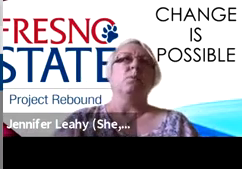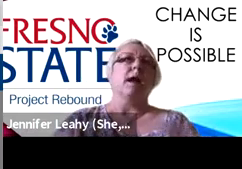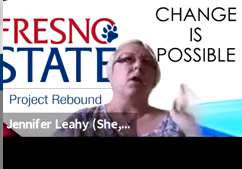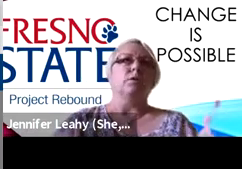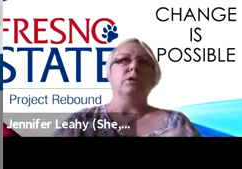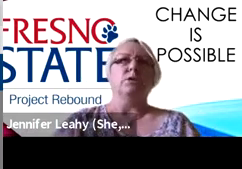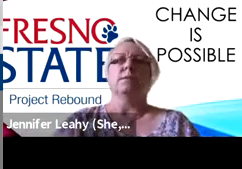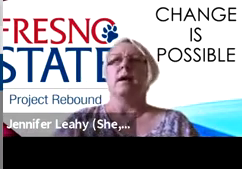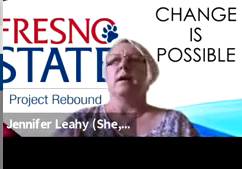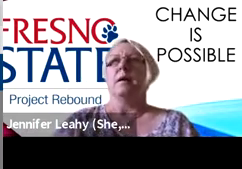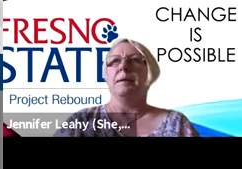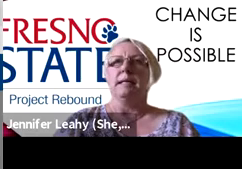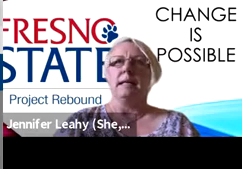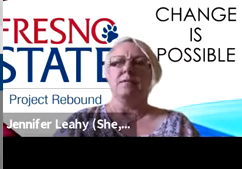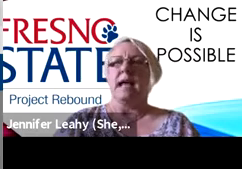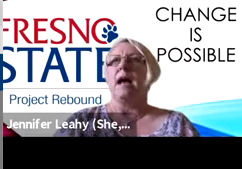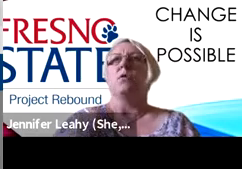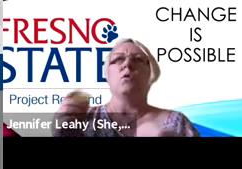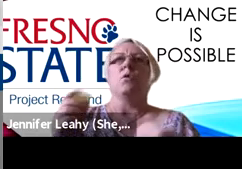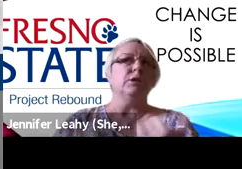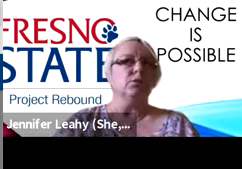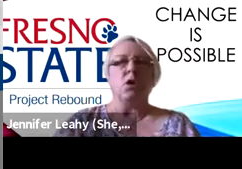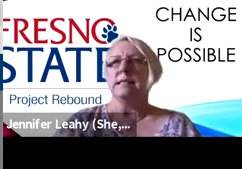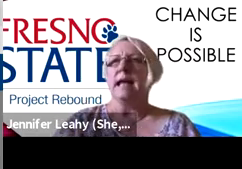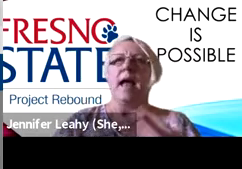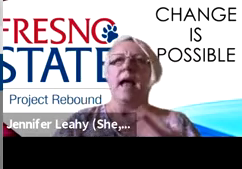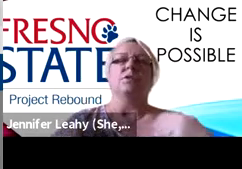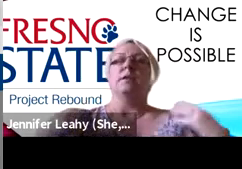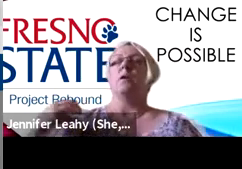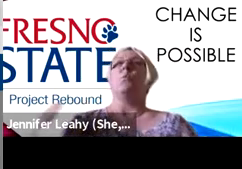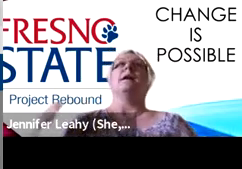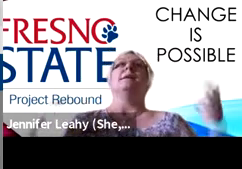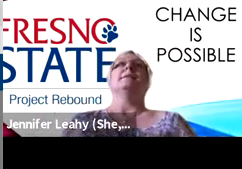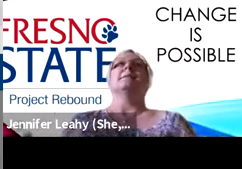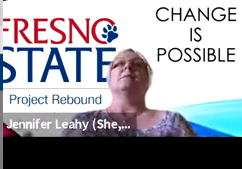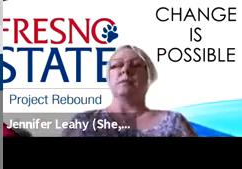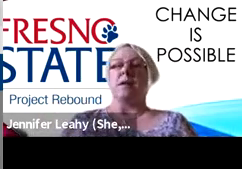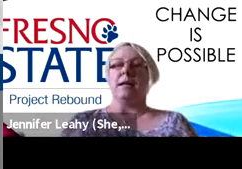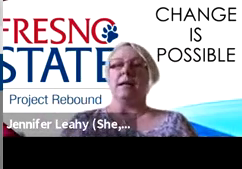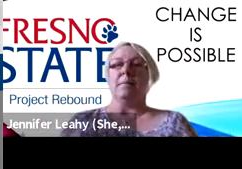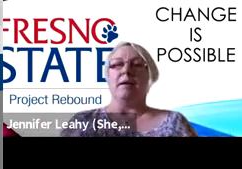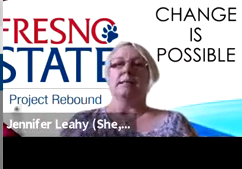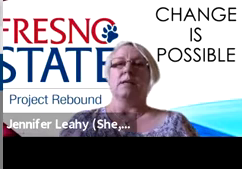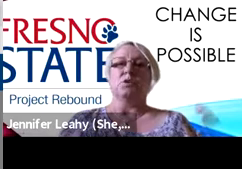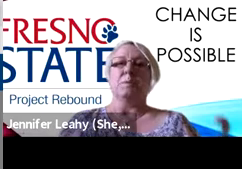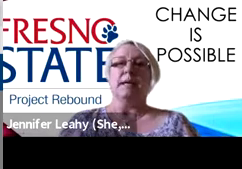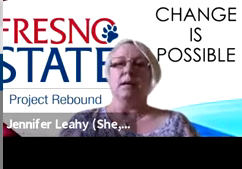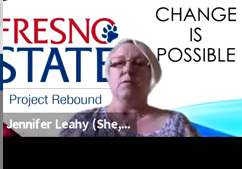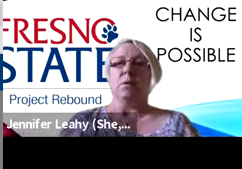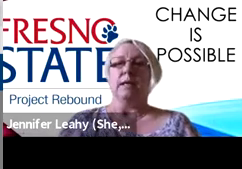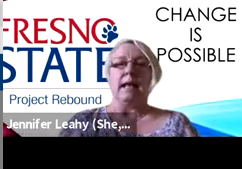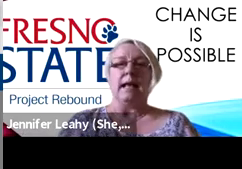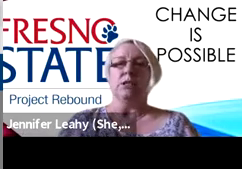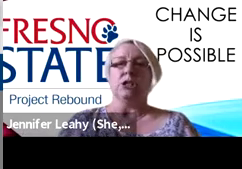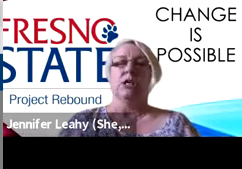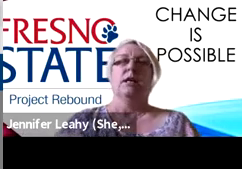it this way. Only use a PDF tag, or only use RTF. And you're like, what is this person talking about? It's like they're speaking in a